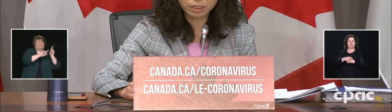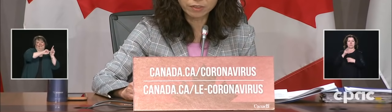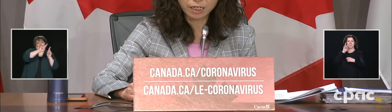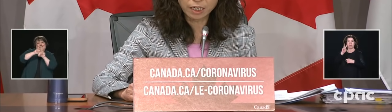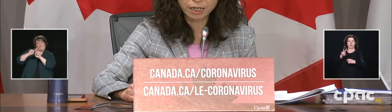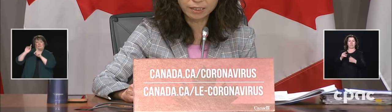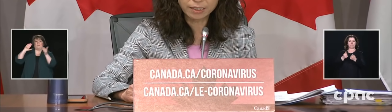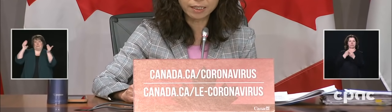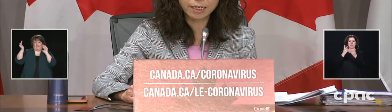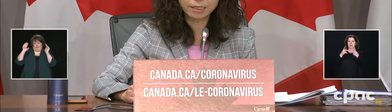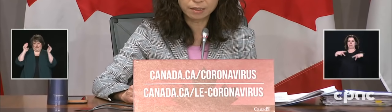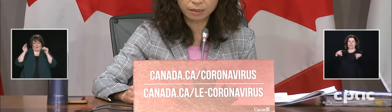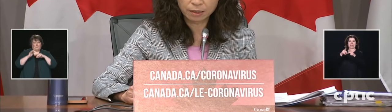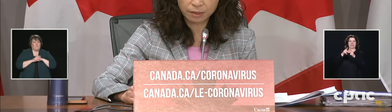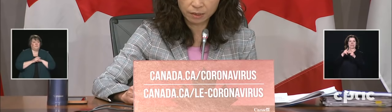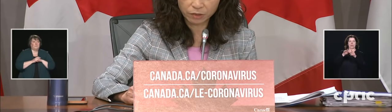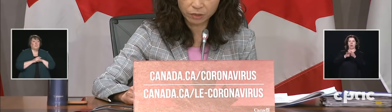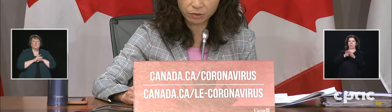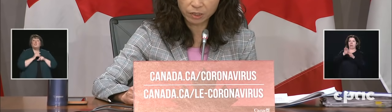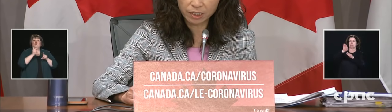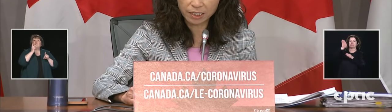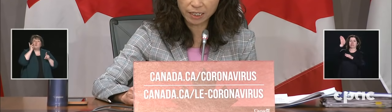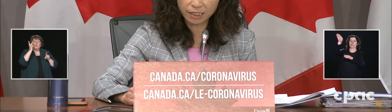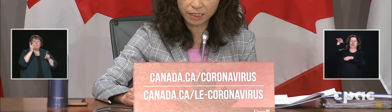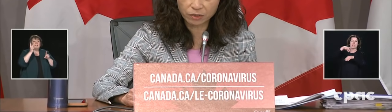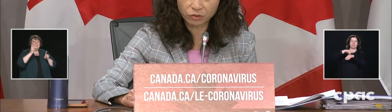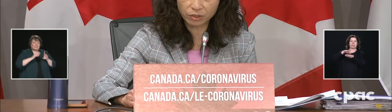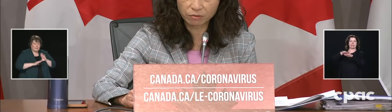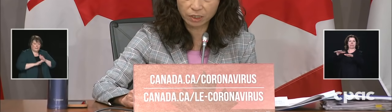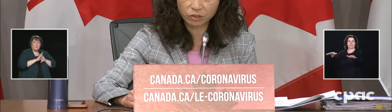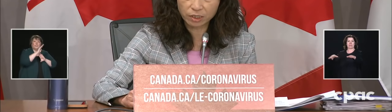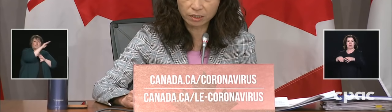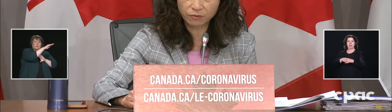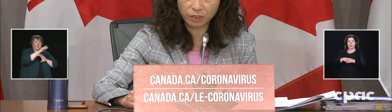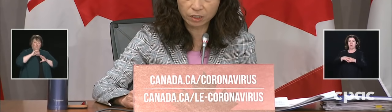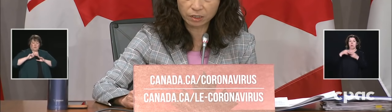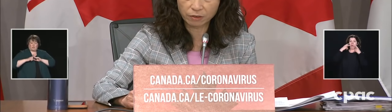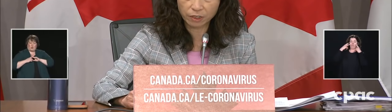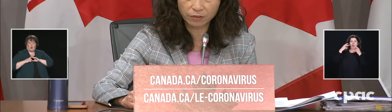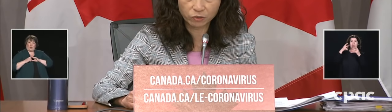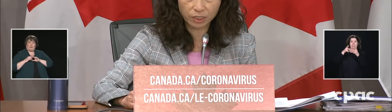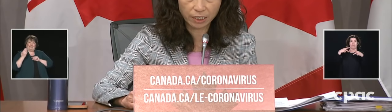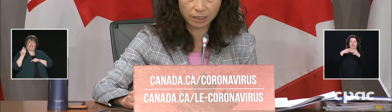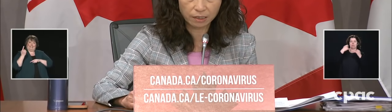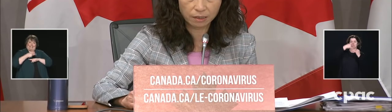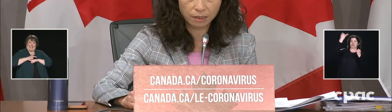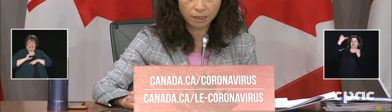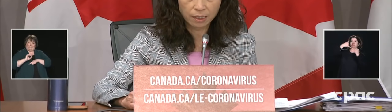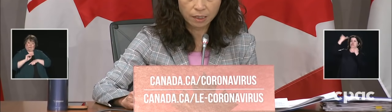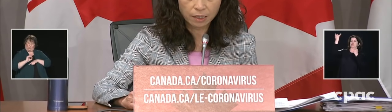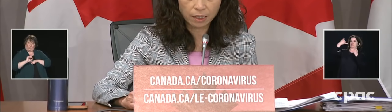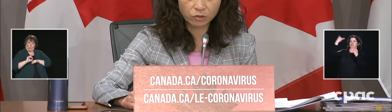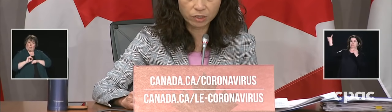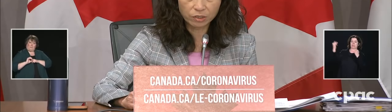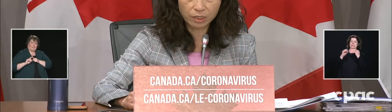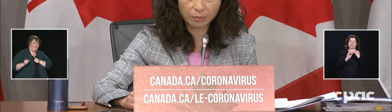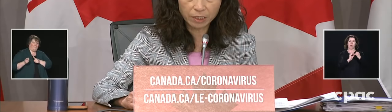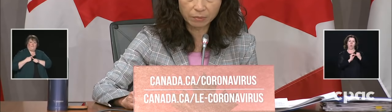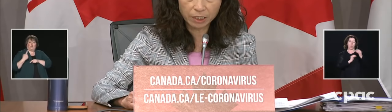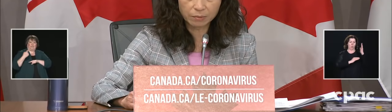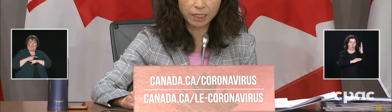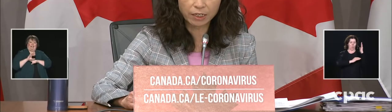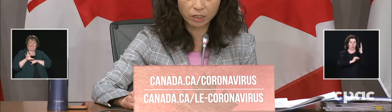country curves are aligned at day 0, the day the country reached its first 500 cases. Countries